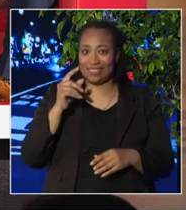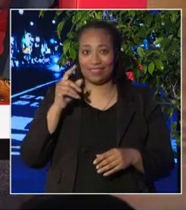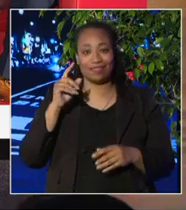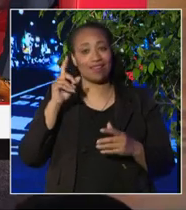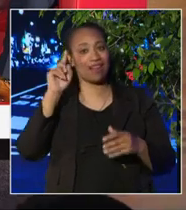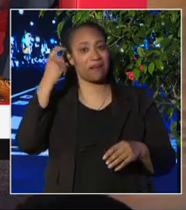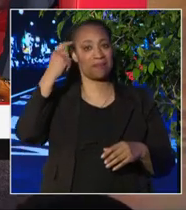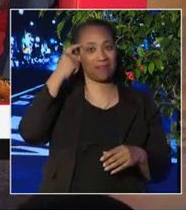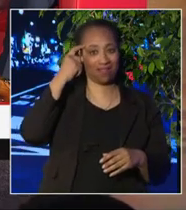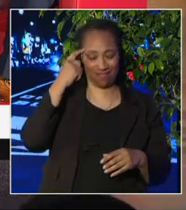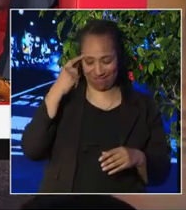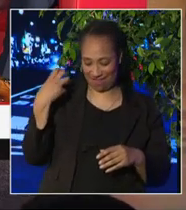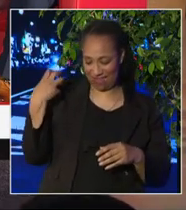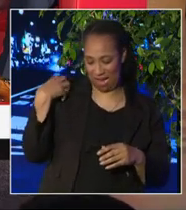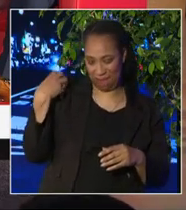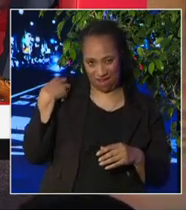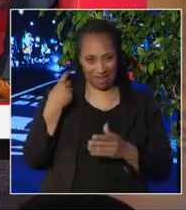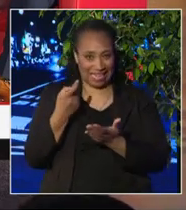Yes.